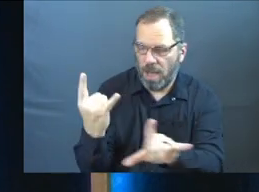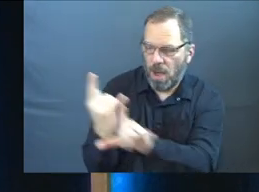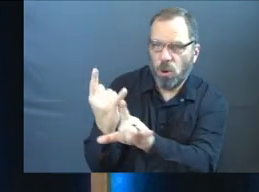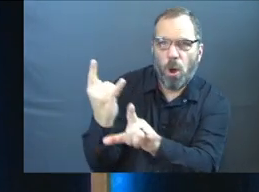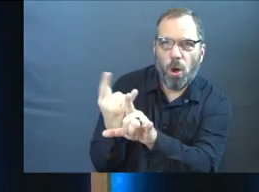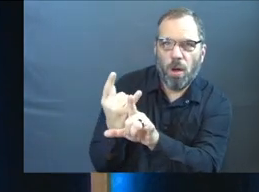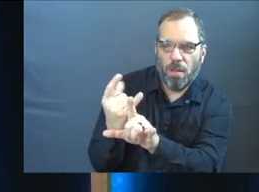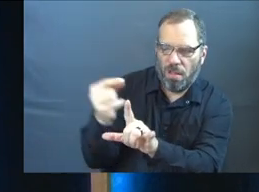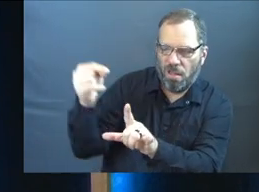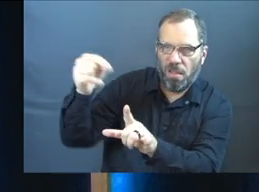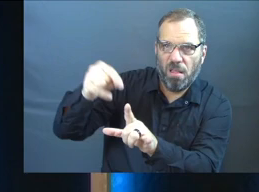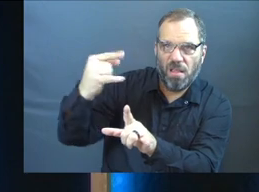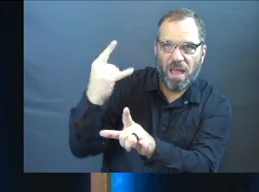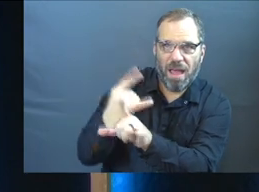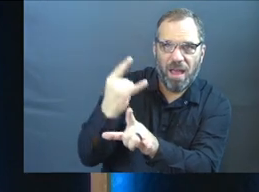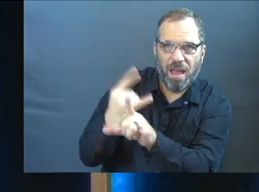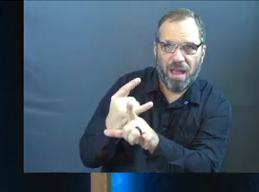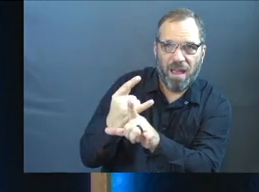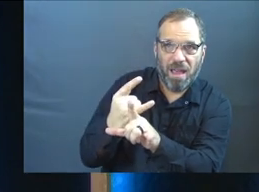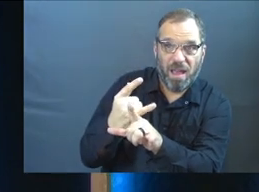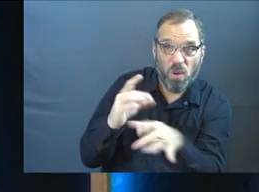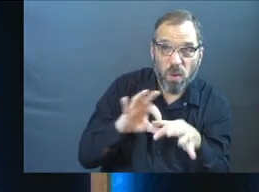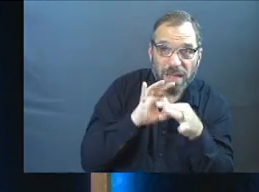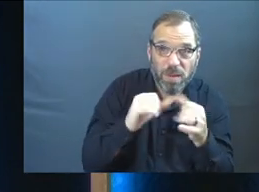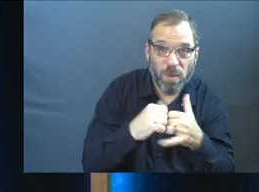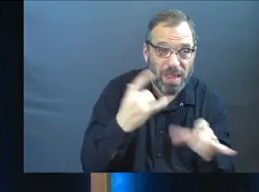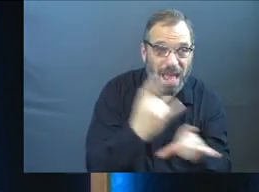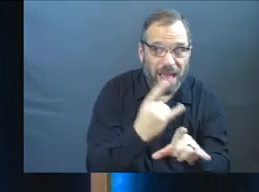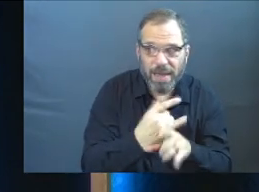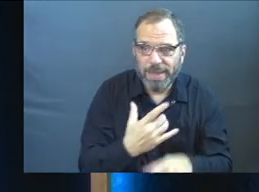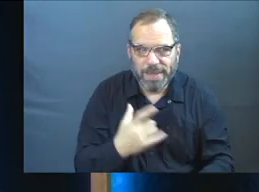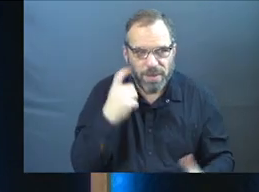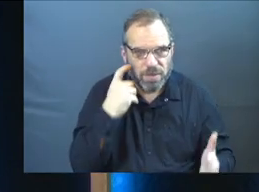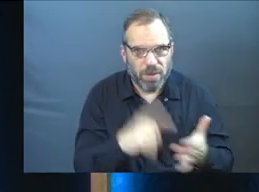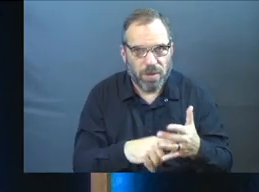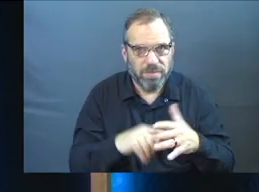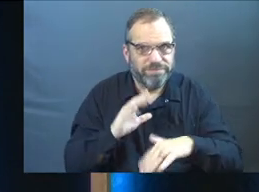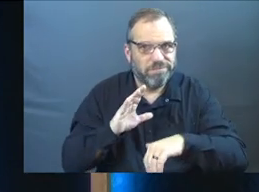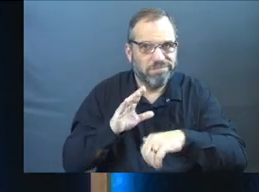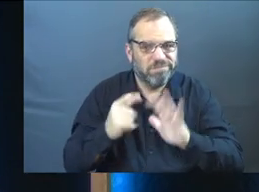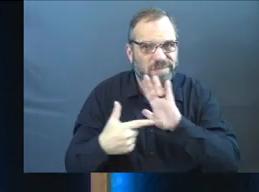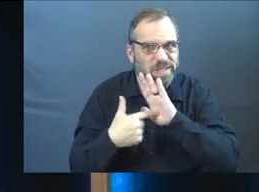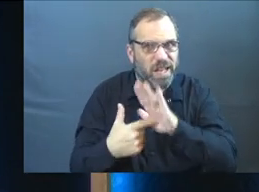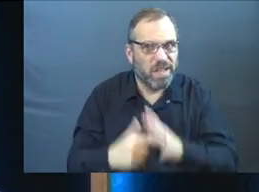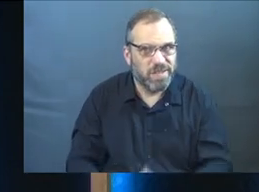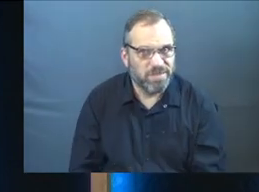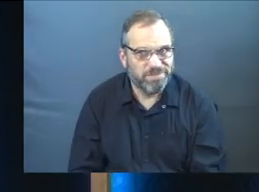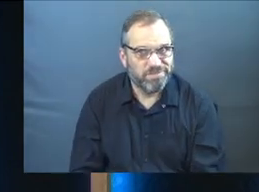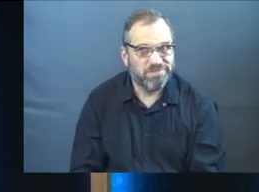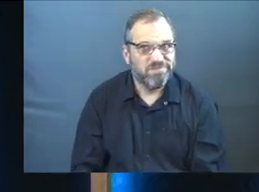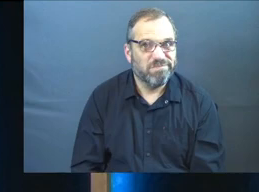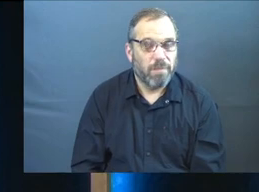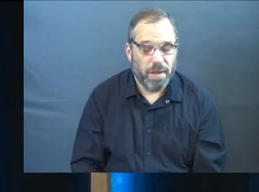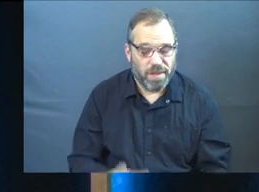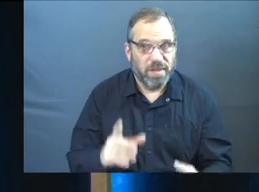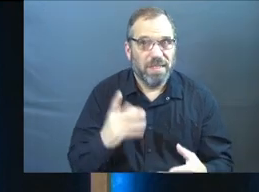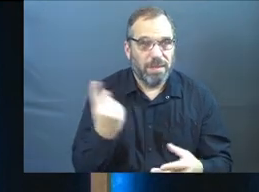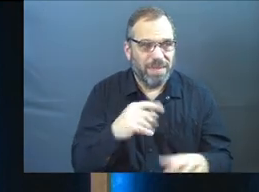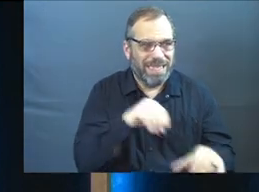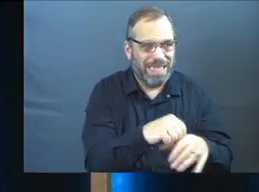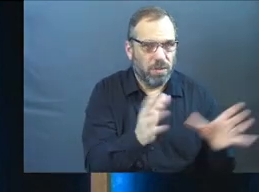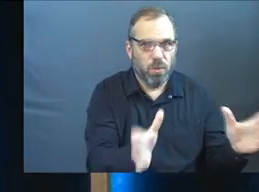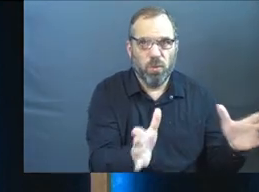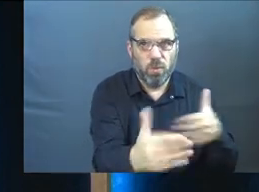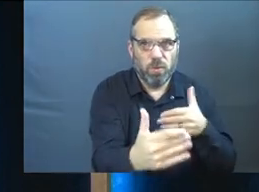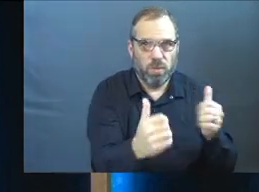alcohol? You get into that relationship and you start seeing the signs. Something else is in the room with